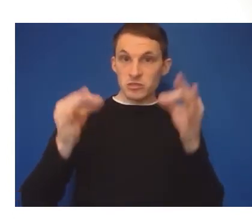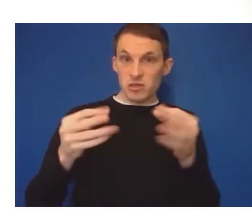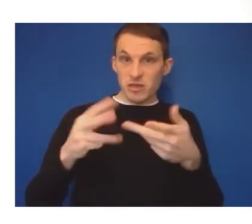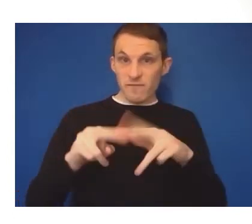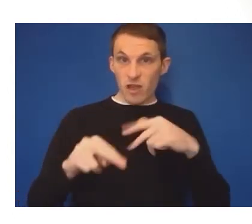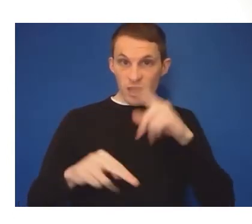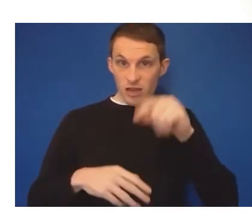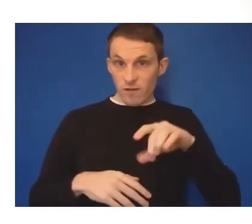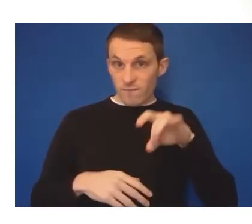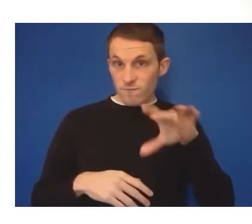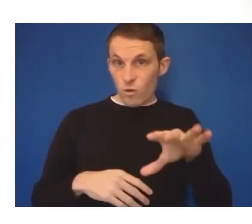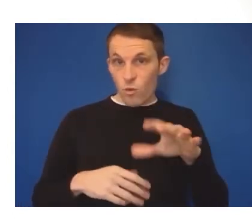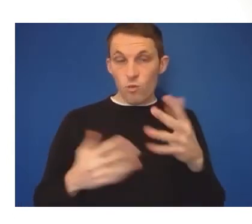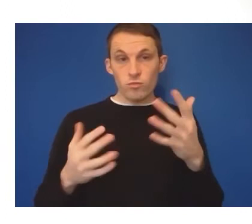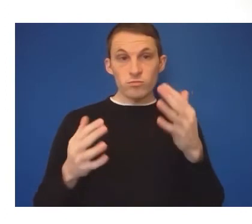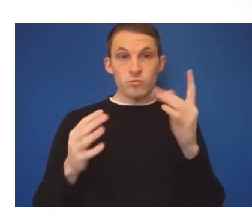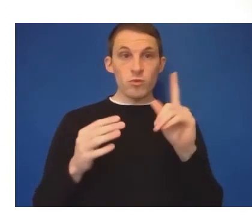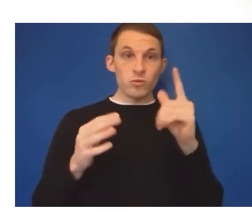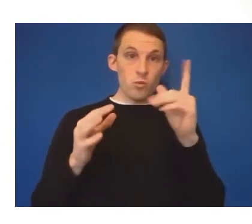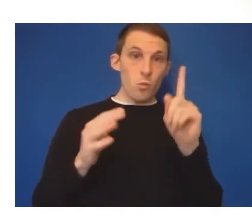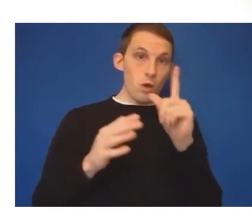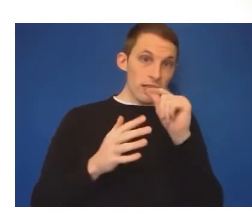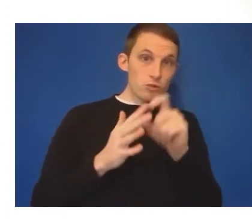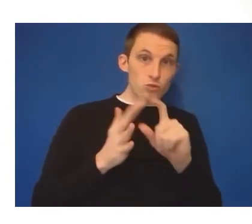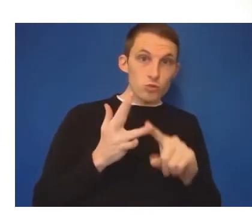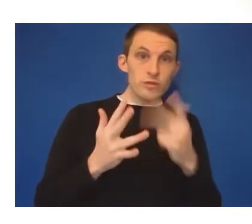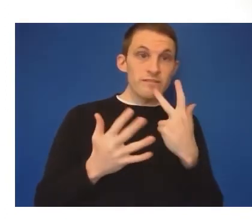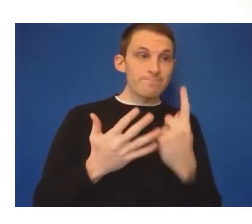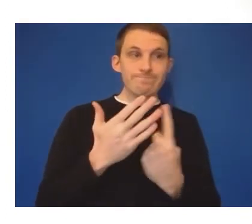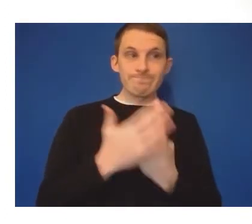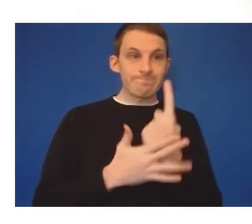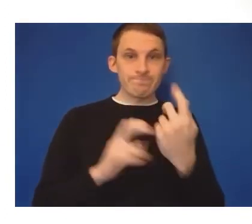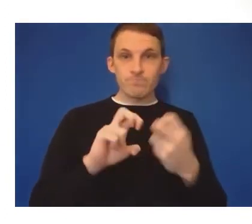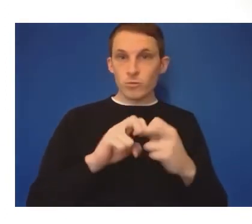and what to do if you have problems.